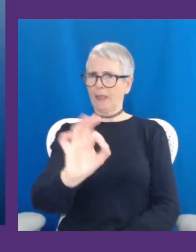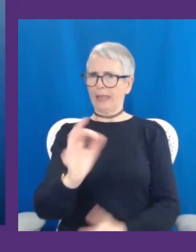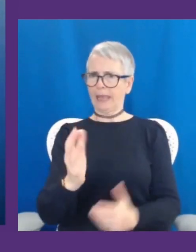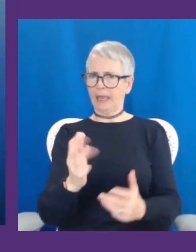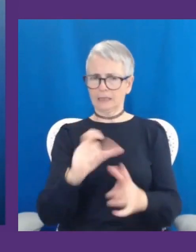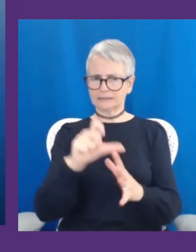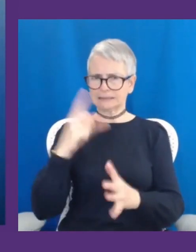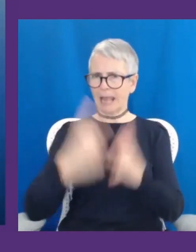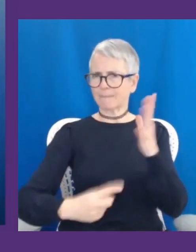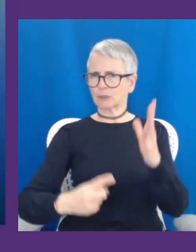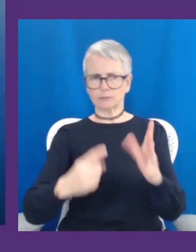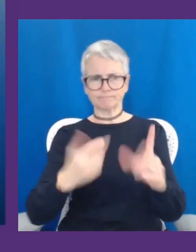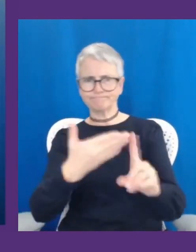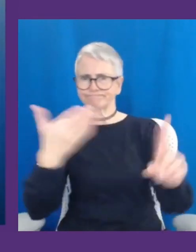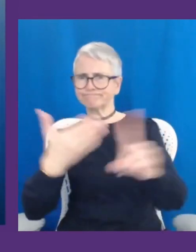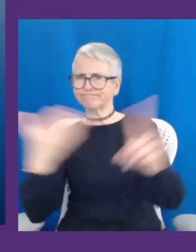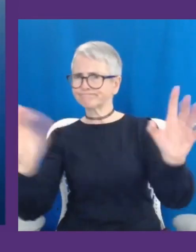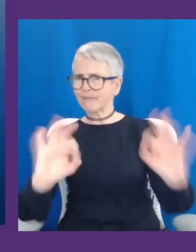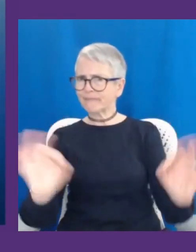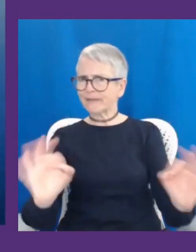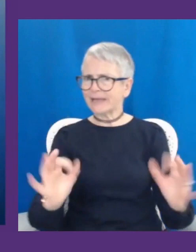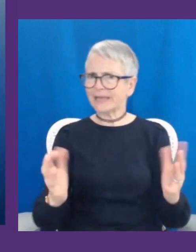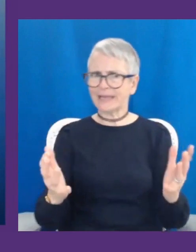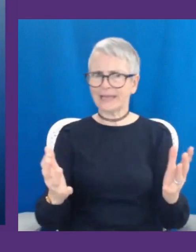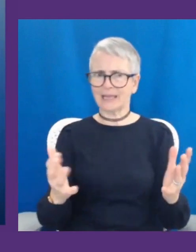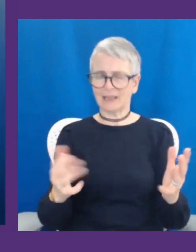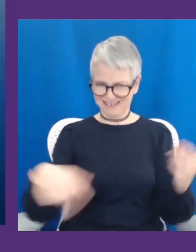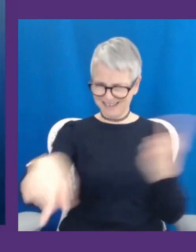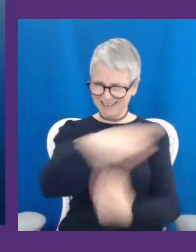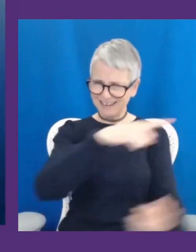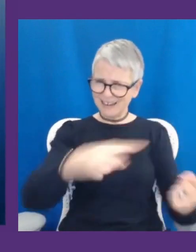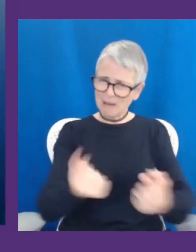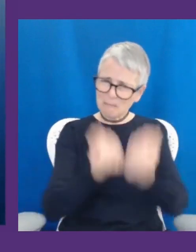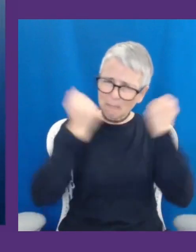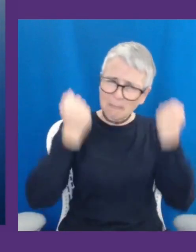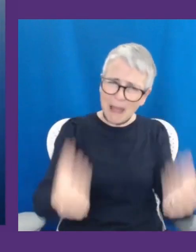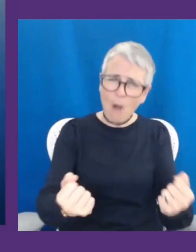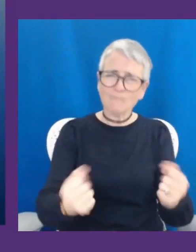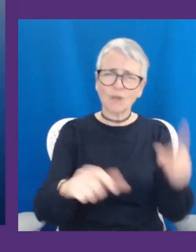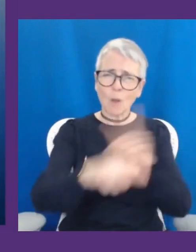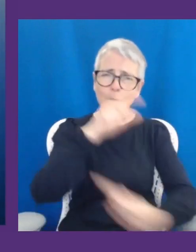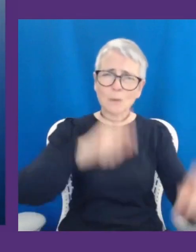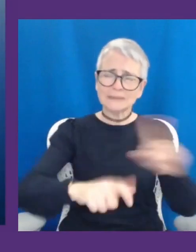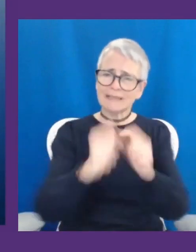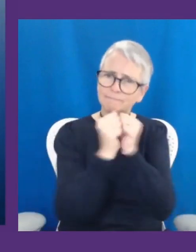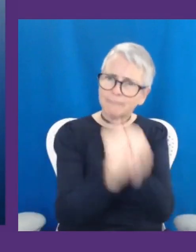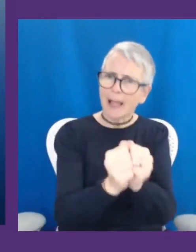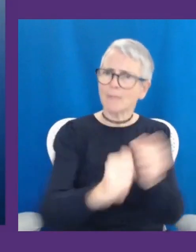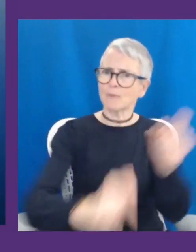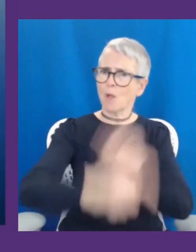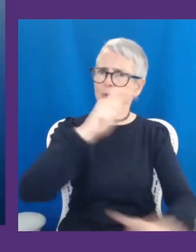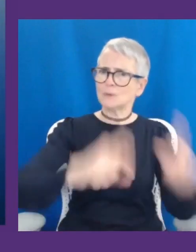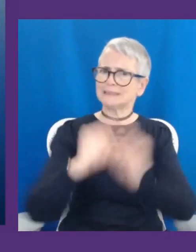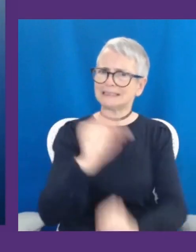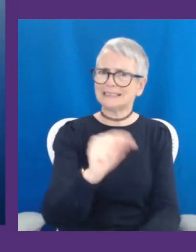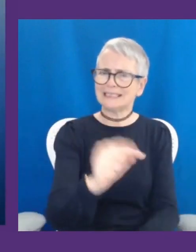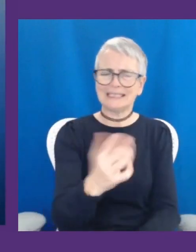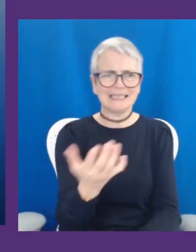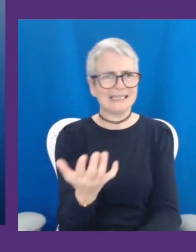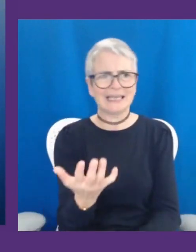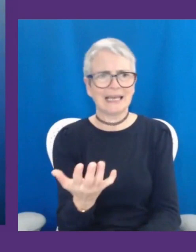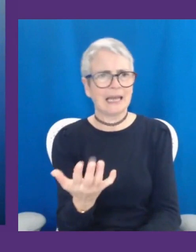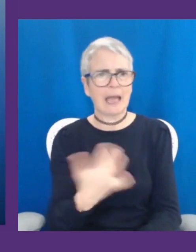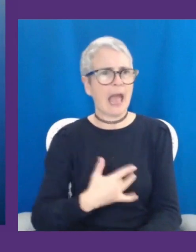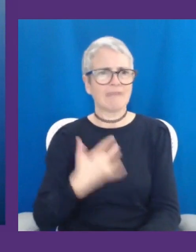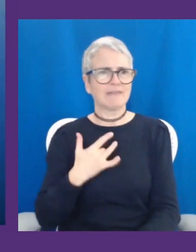a hugely powerful community and a valuable part of the community. So where I kind of think we are is, I think we